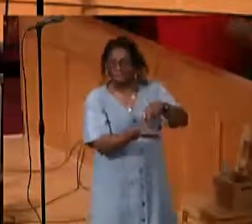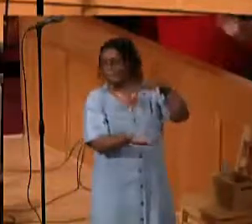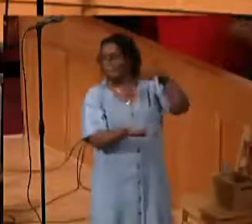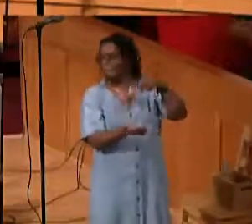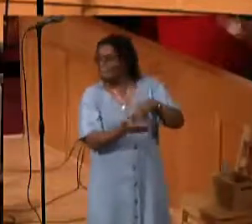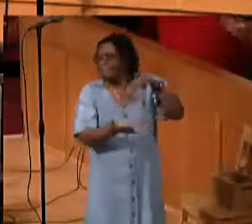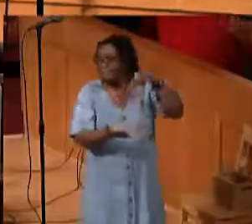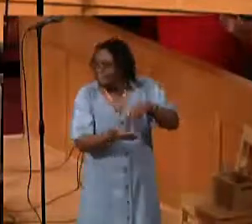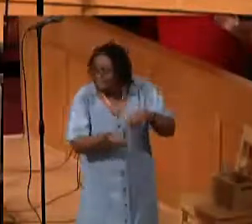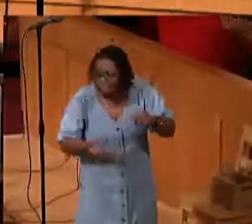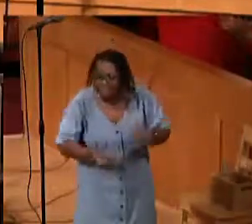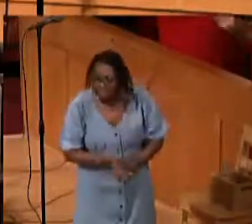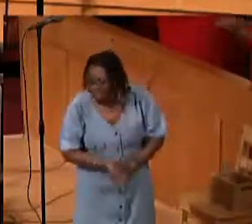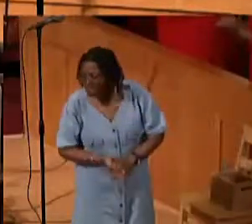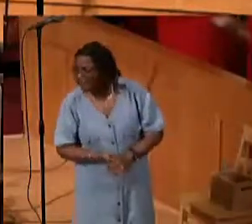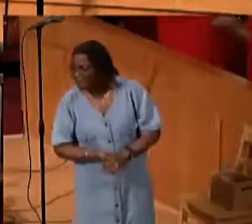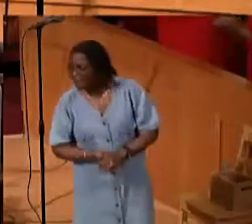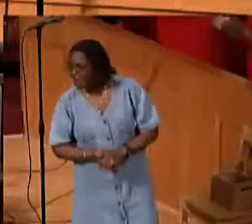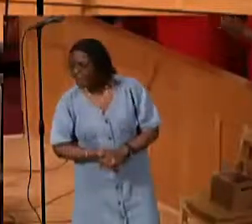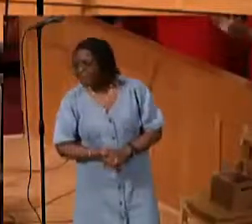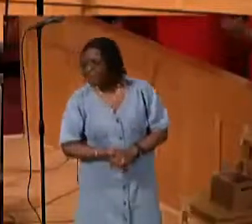anybody here?